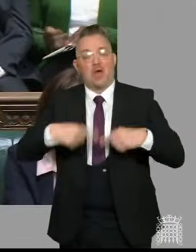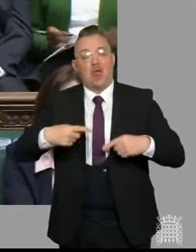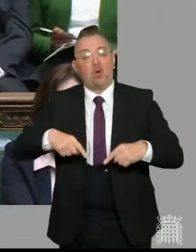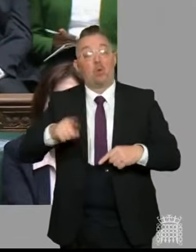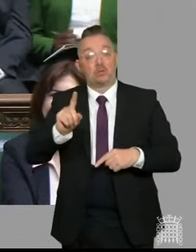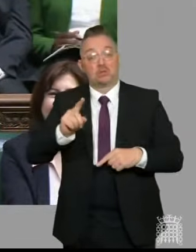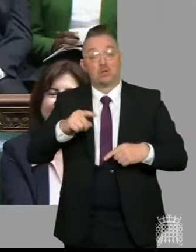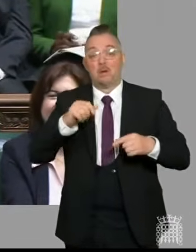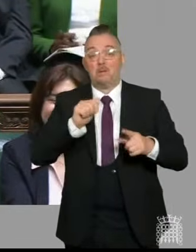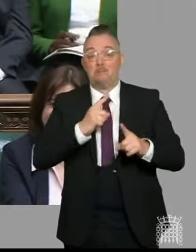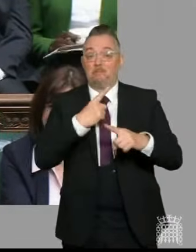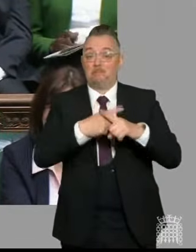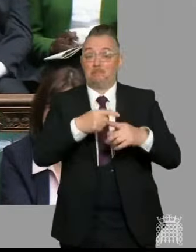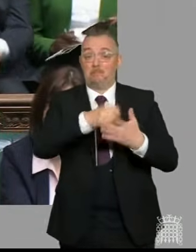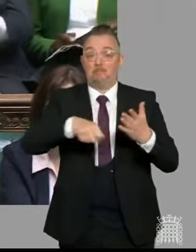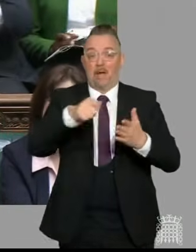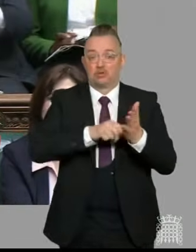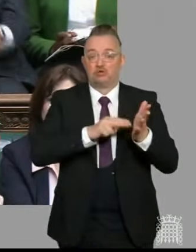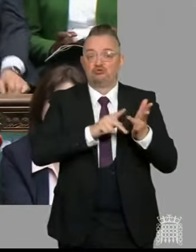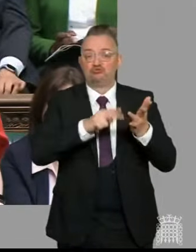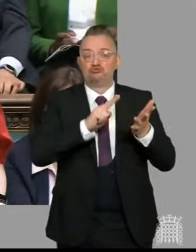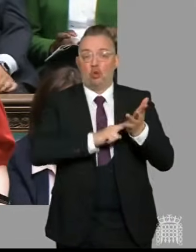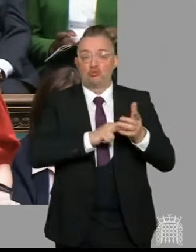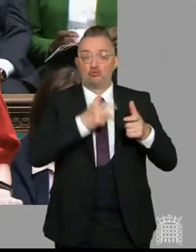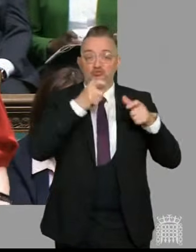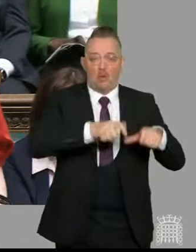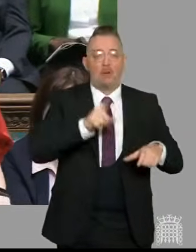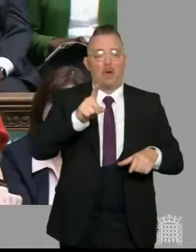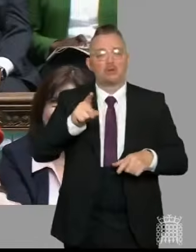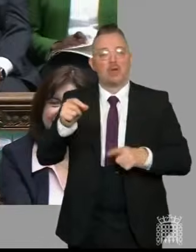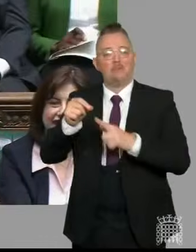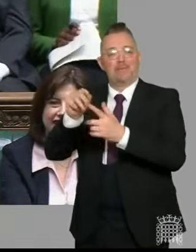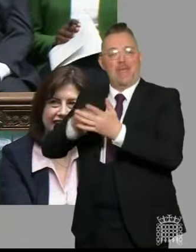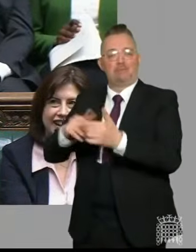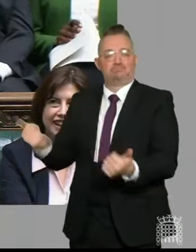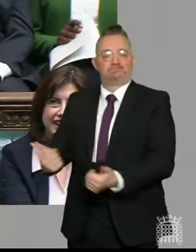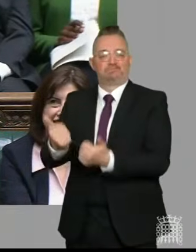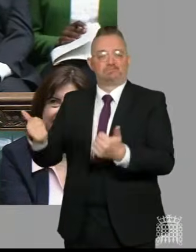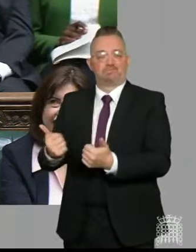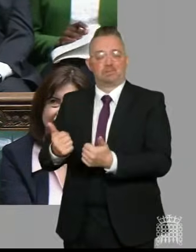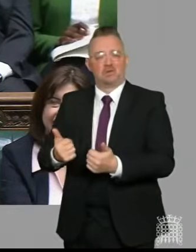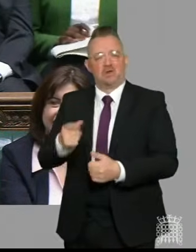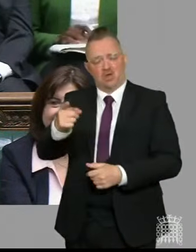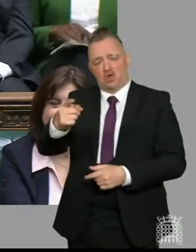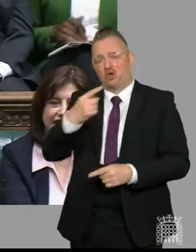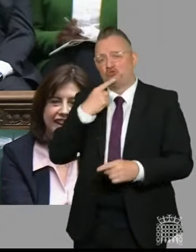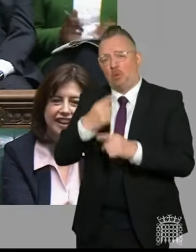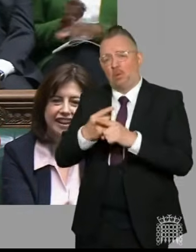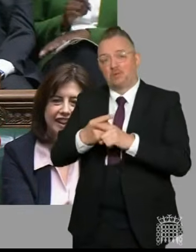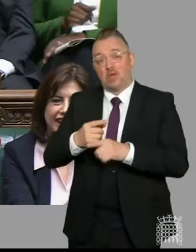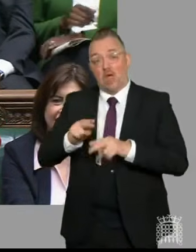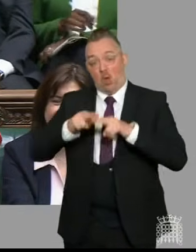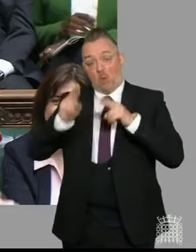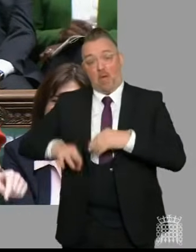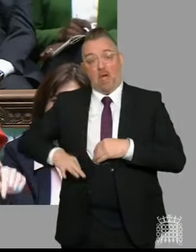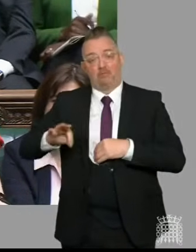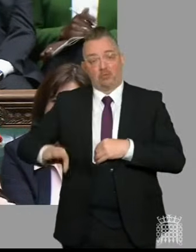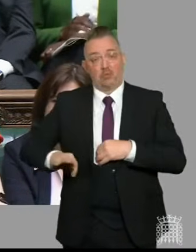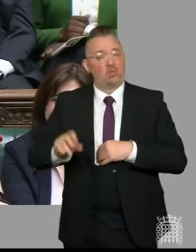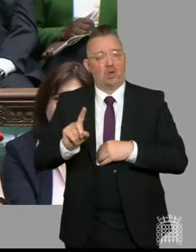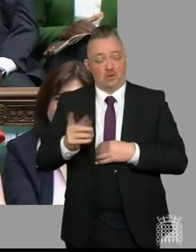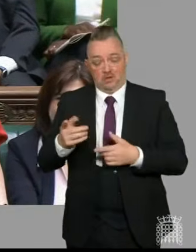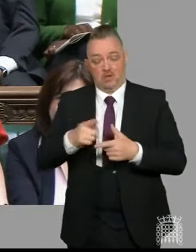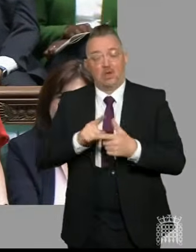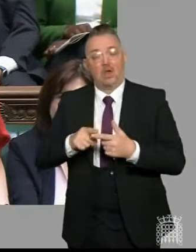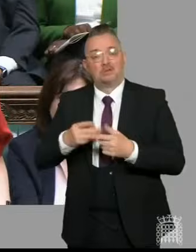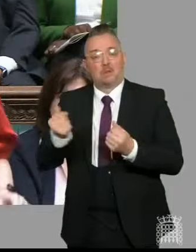speaks about affordable homes. Families are trapped in temporary accommodation and stuck on waiting lists. And in the